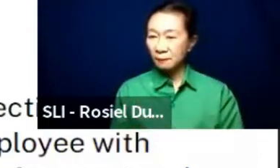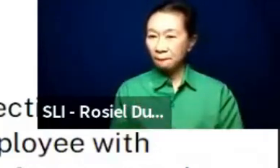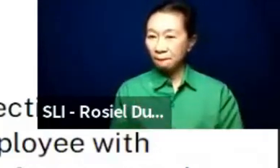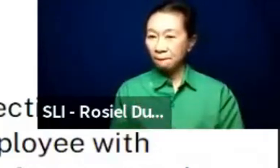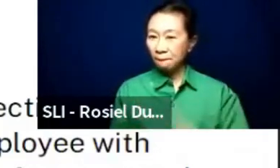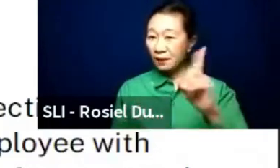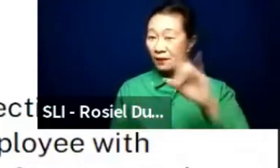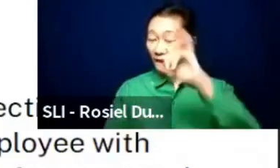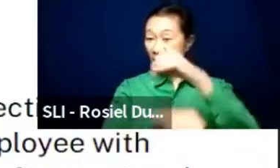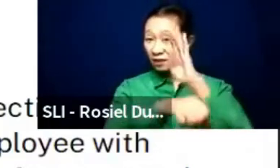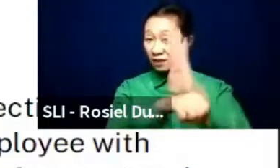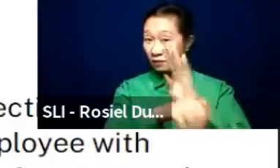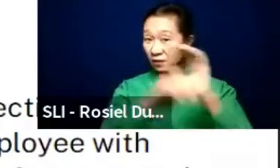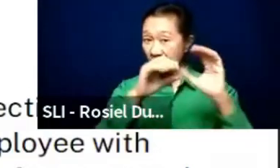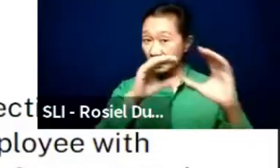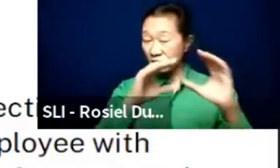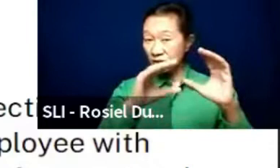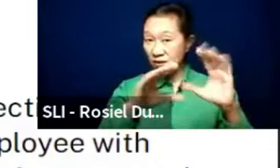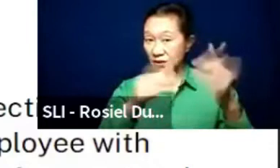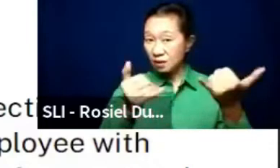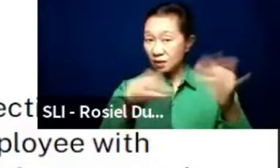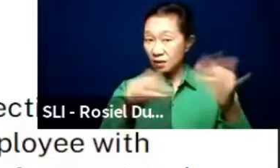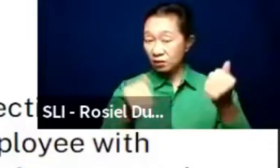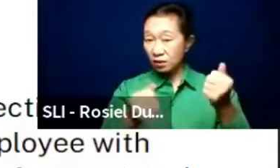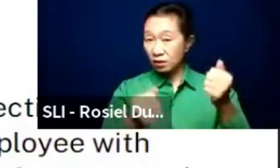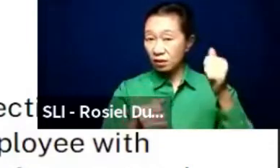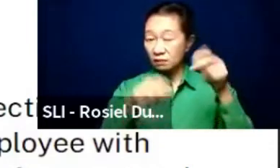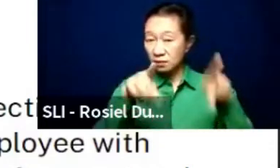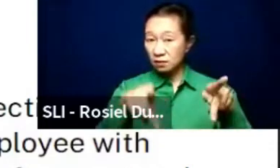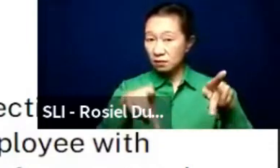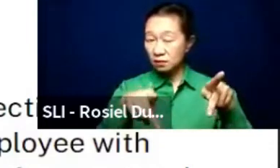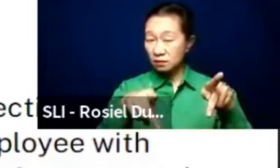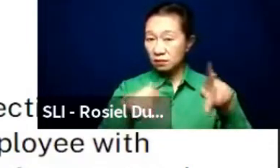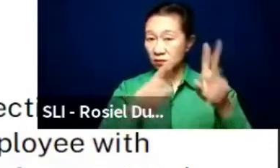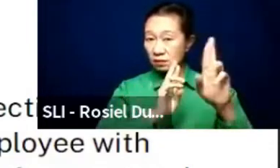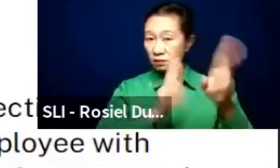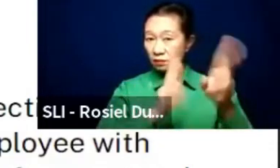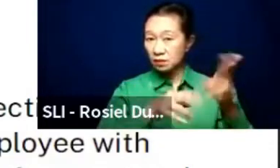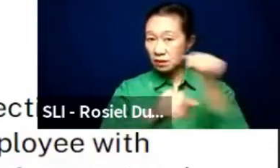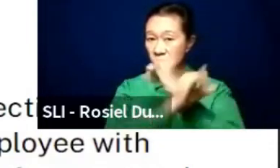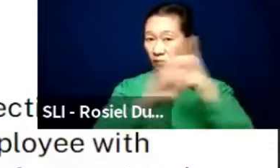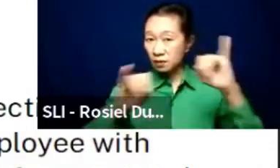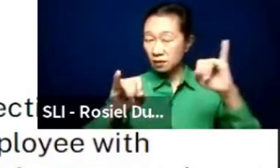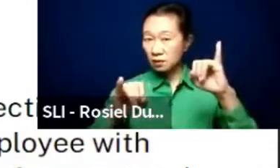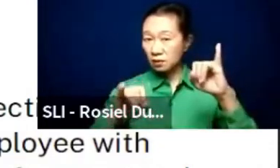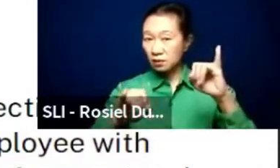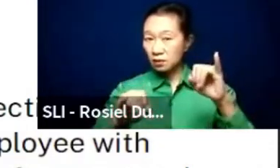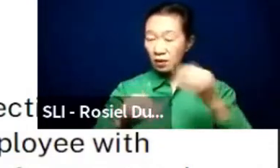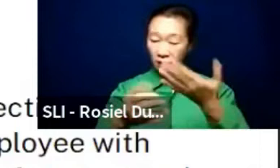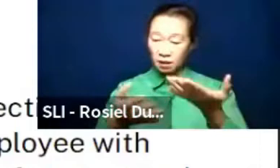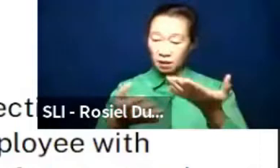what the job code teaches now is how the student or how the employee responds independently to the cues that